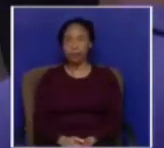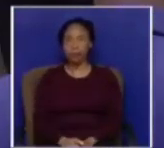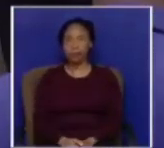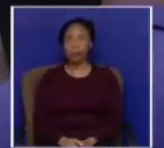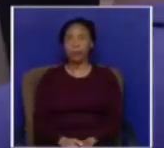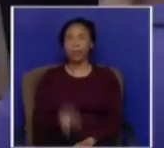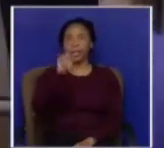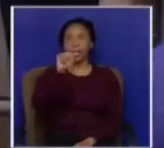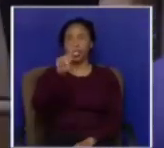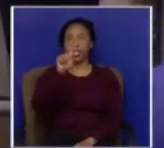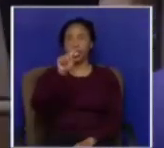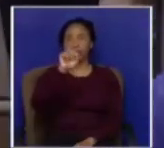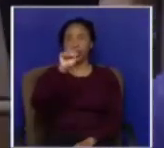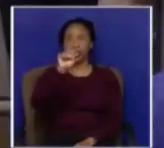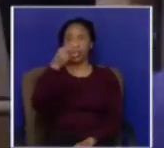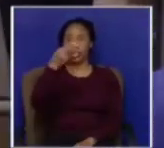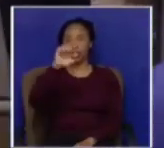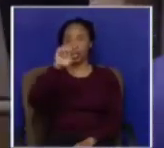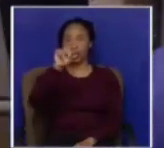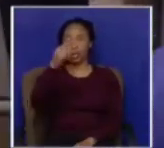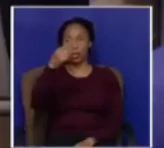Chingila Edward Mzigayise.